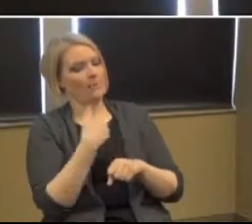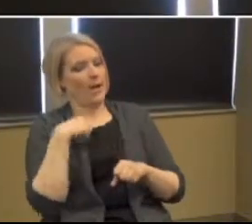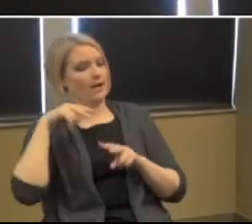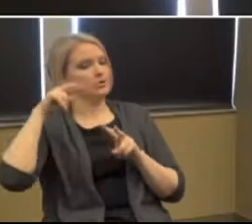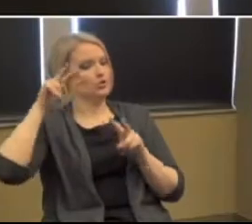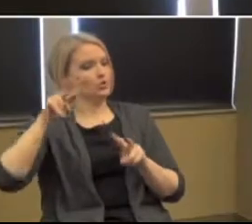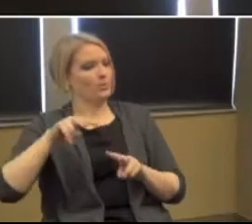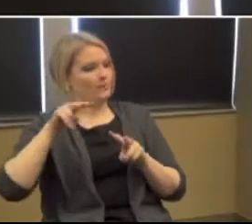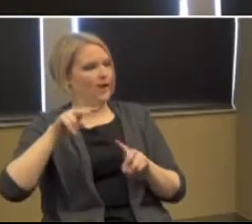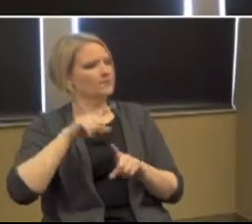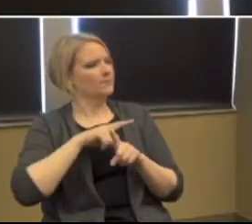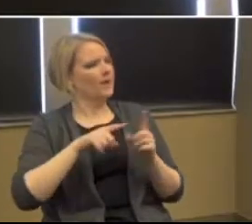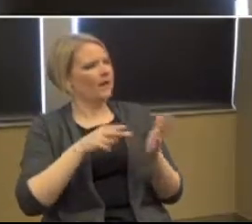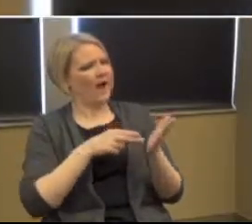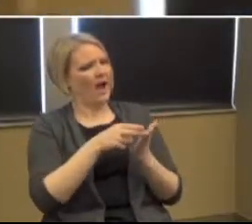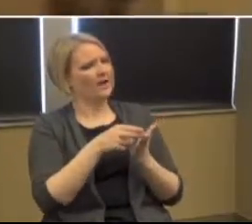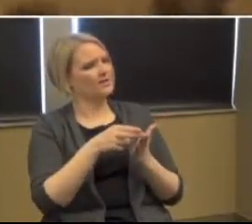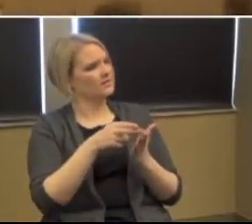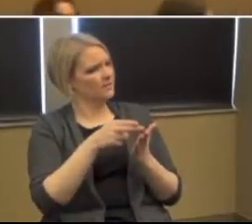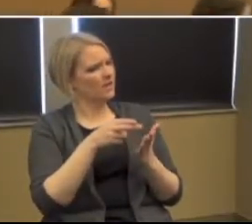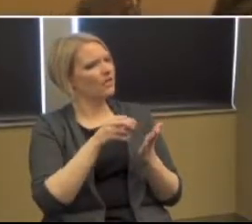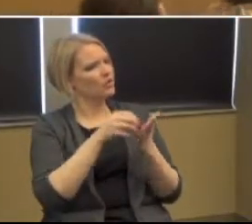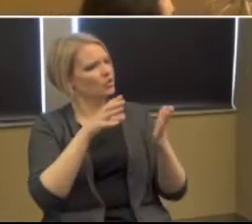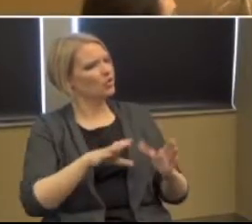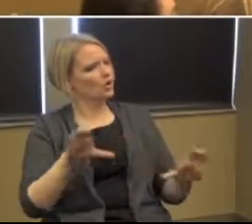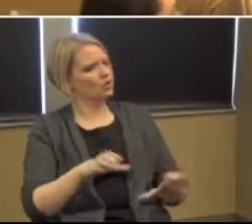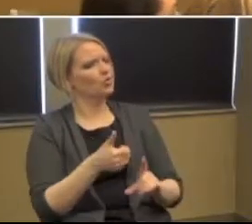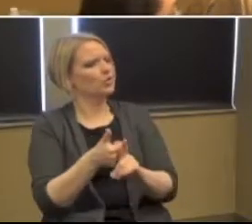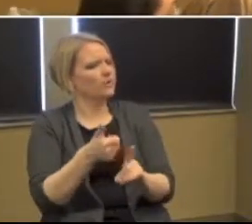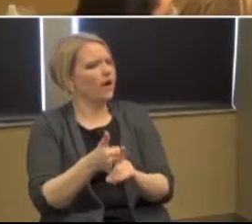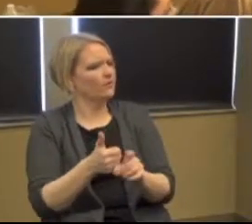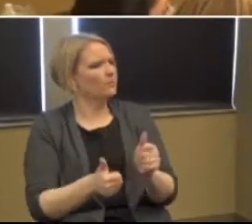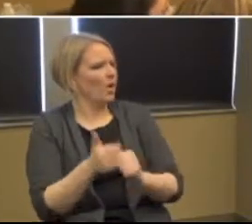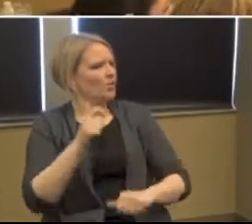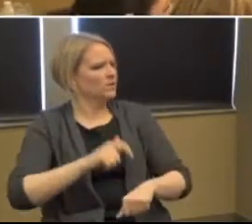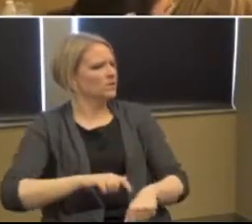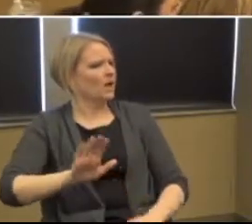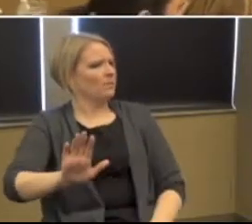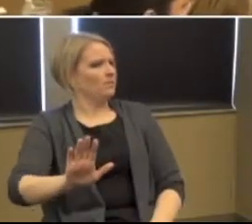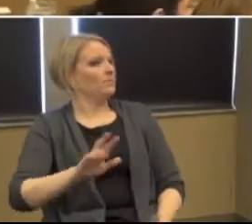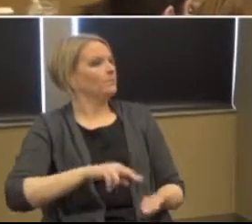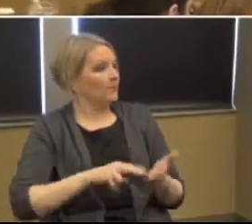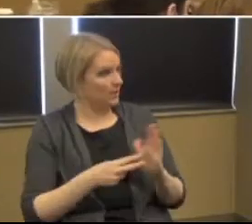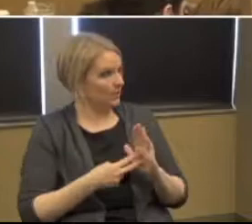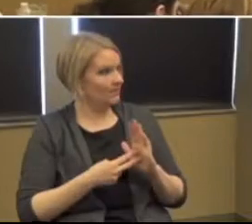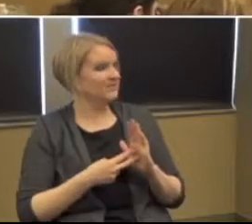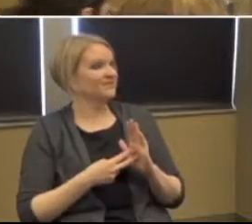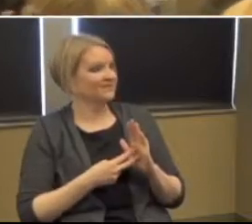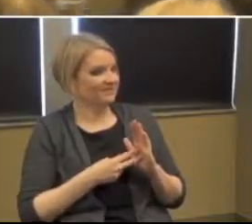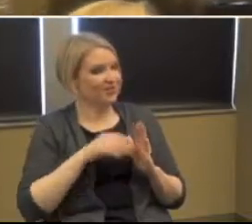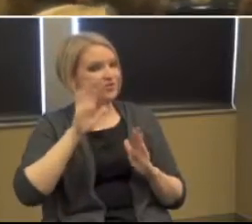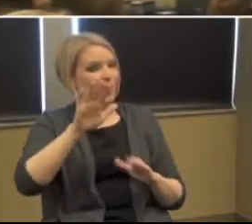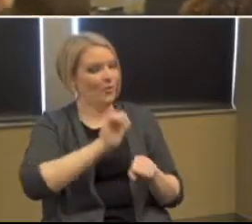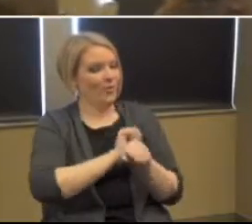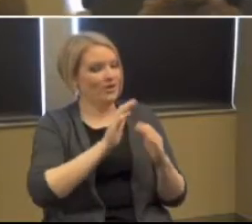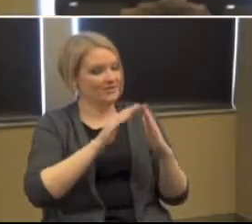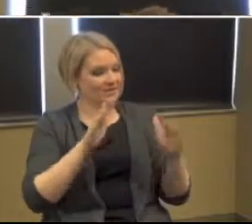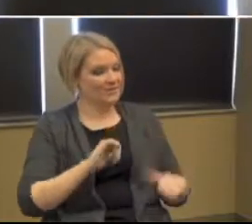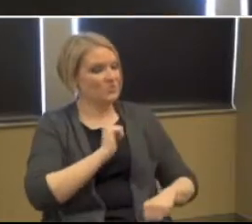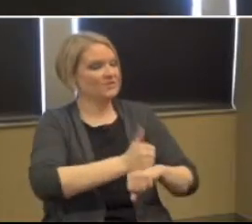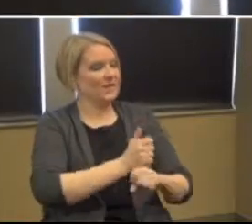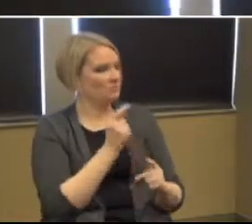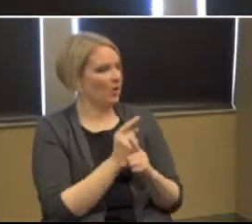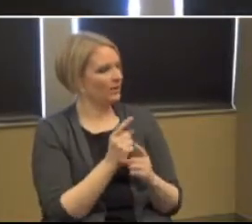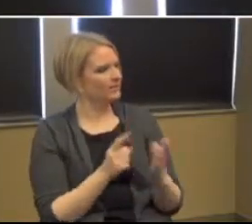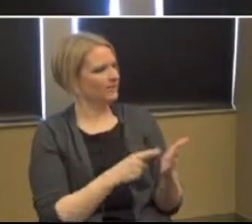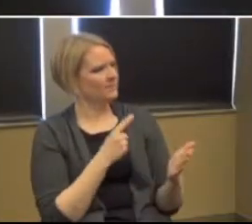but they honestly did a lot of the things independently. Awesome. So that means they set it up well. There's some instances